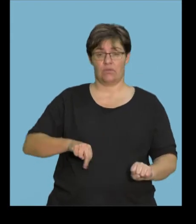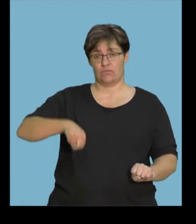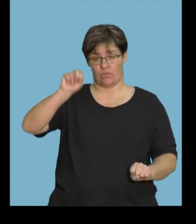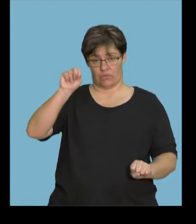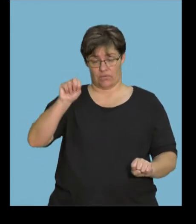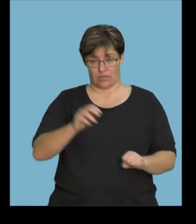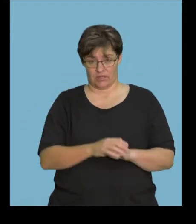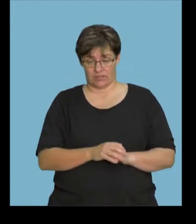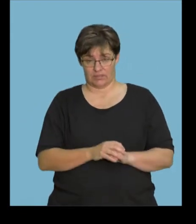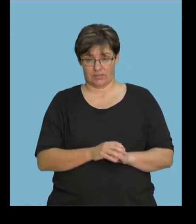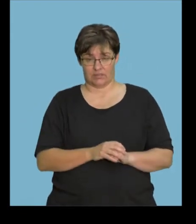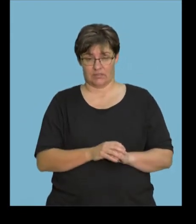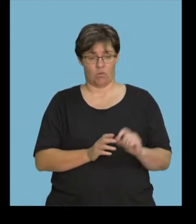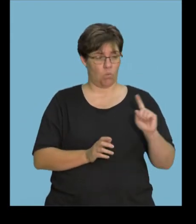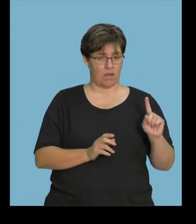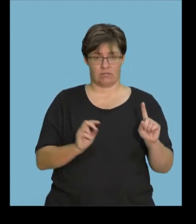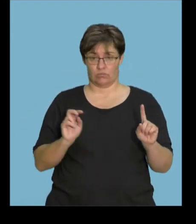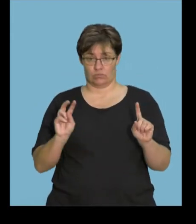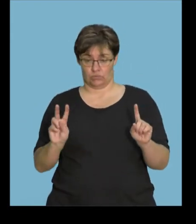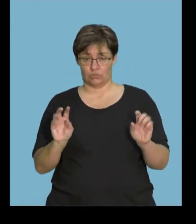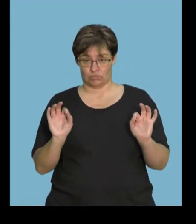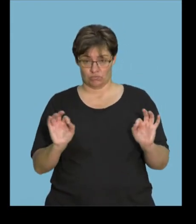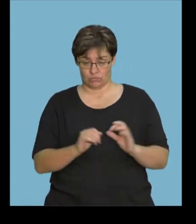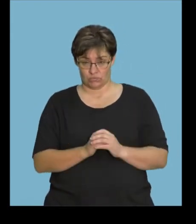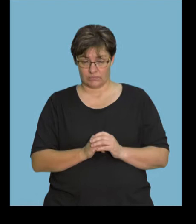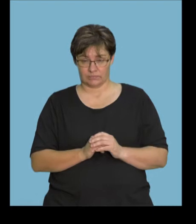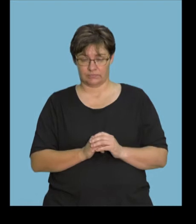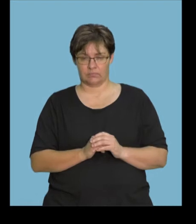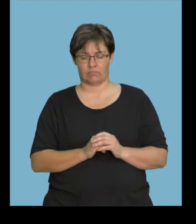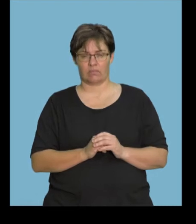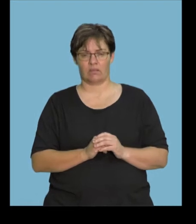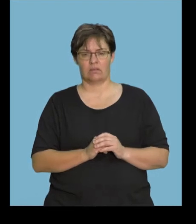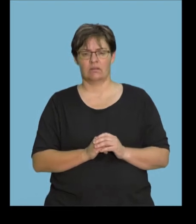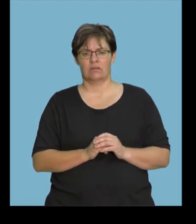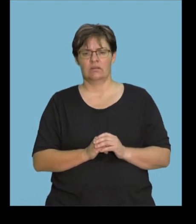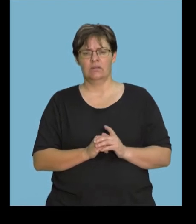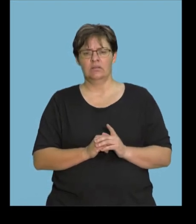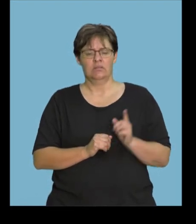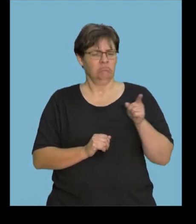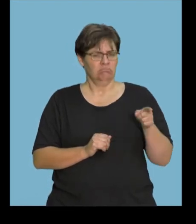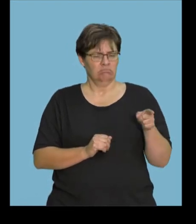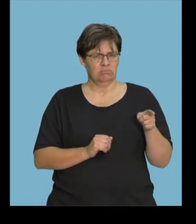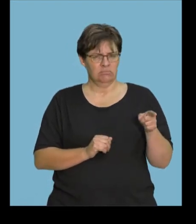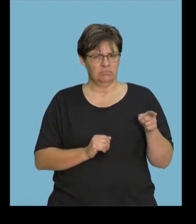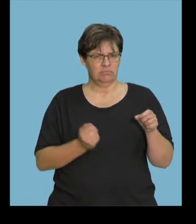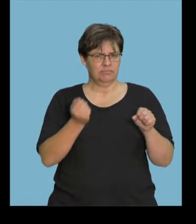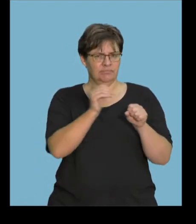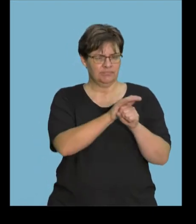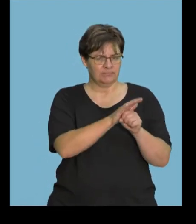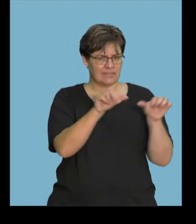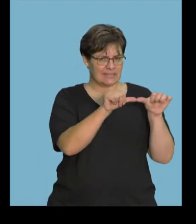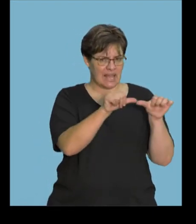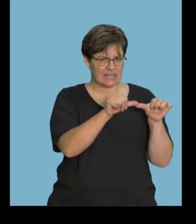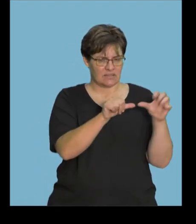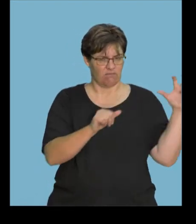magnet 1 and magnet 2, right? Just to label them. And then what factors affect the size